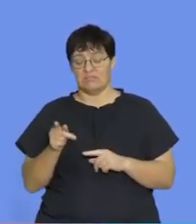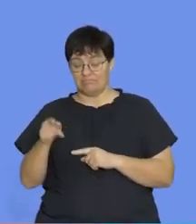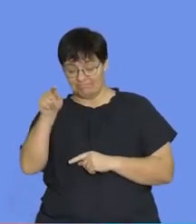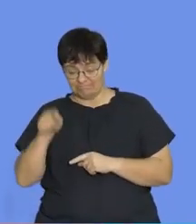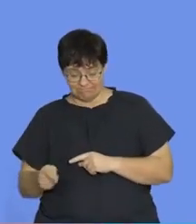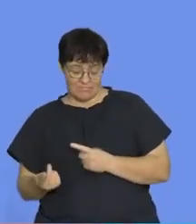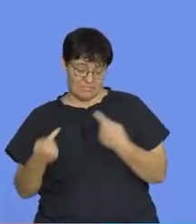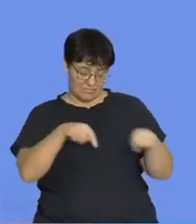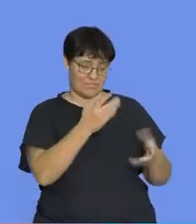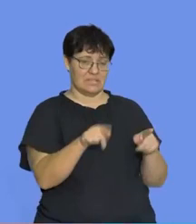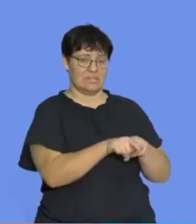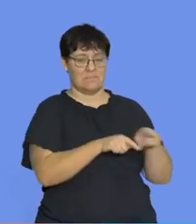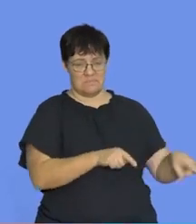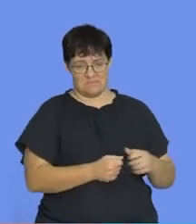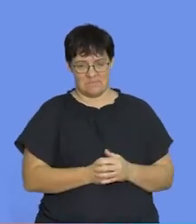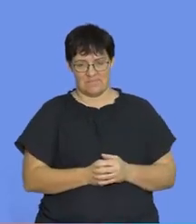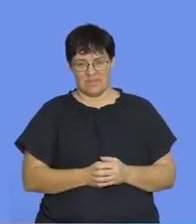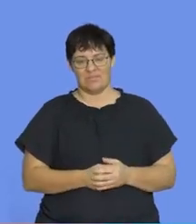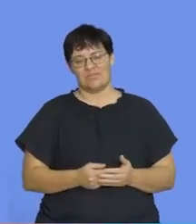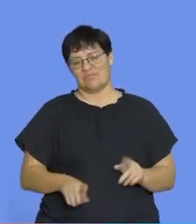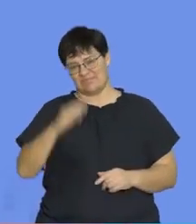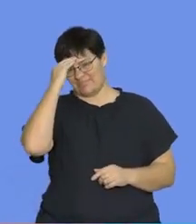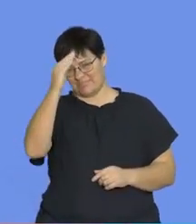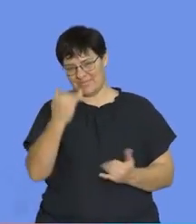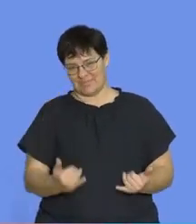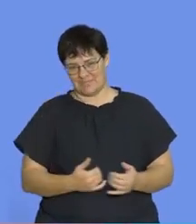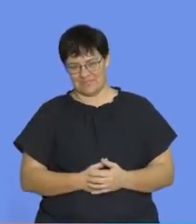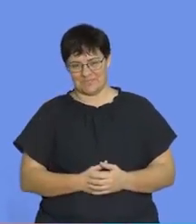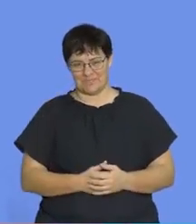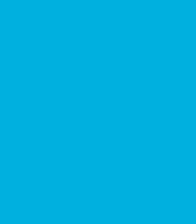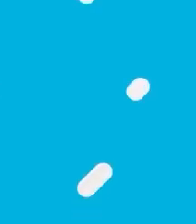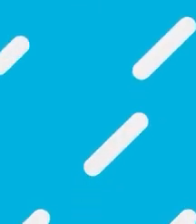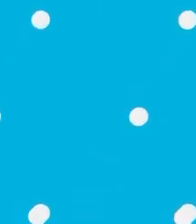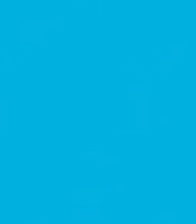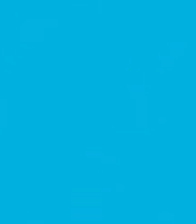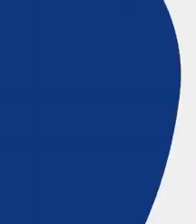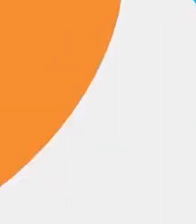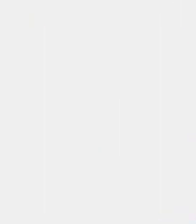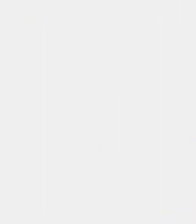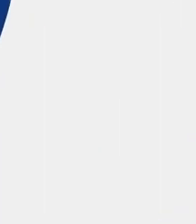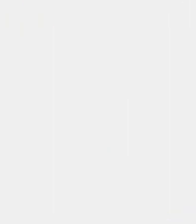With that said, we shall call it a day for now.